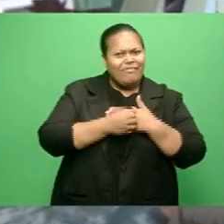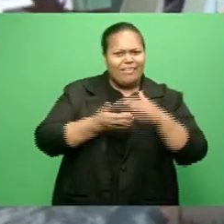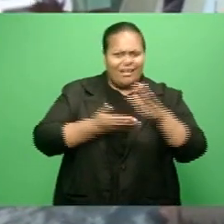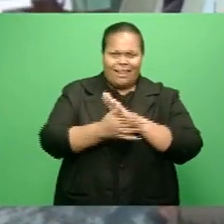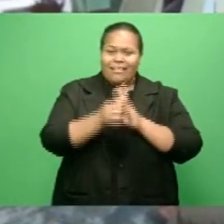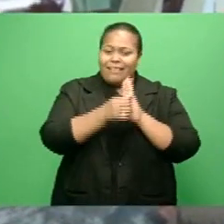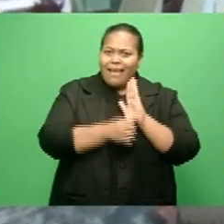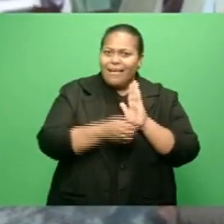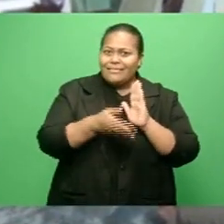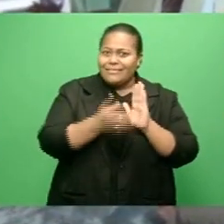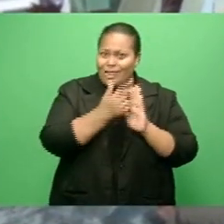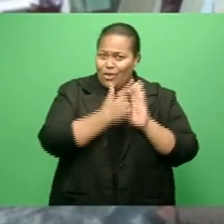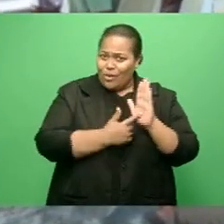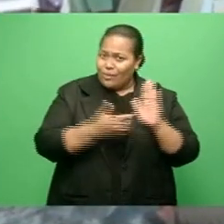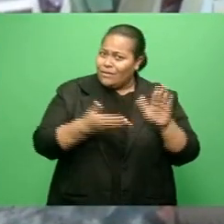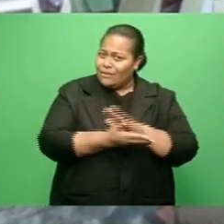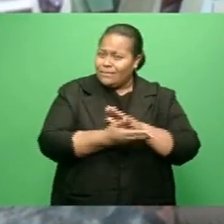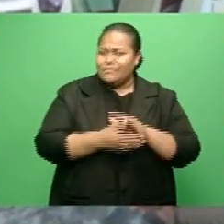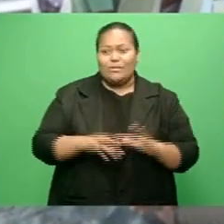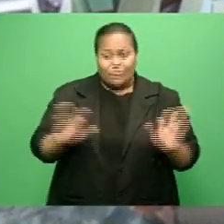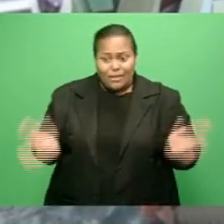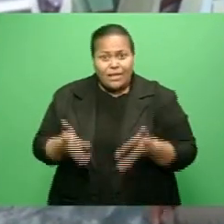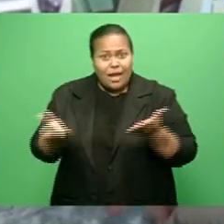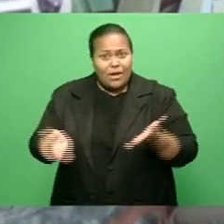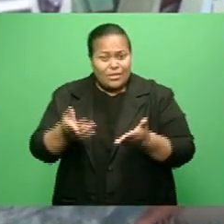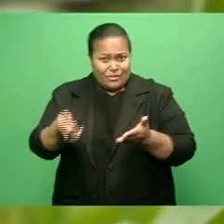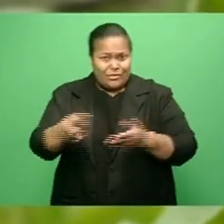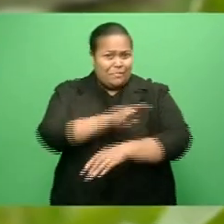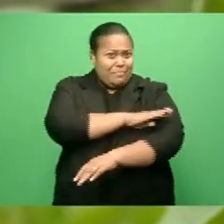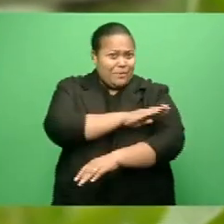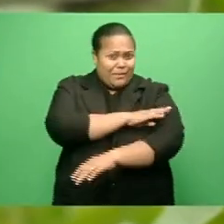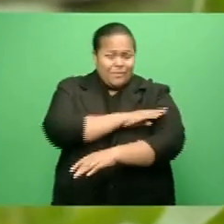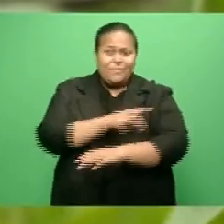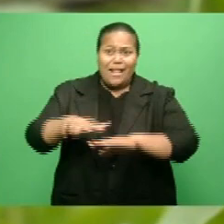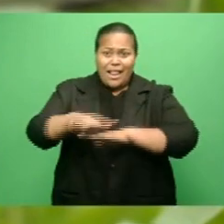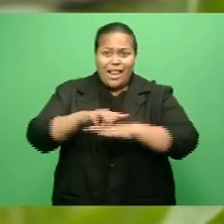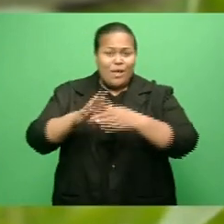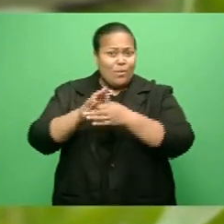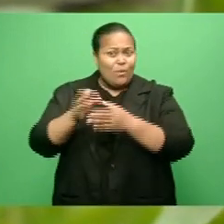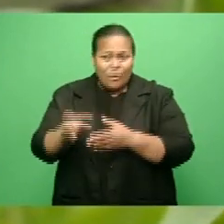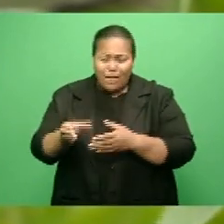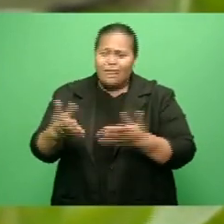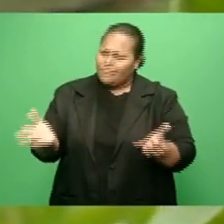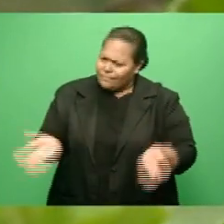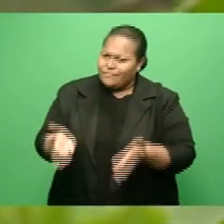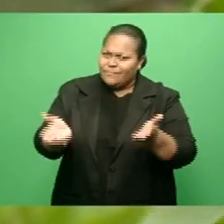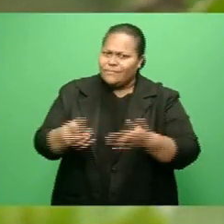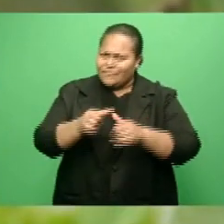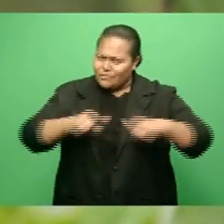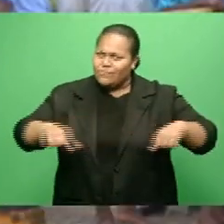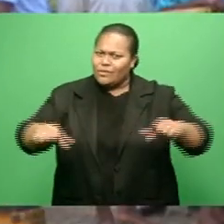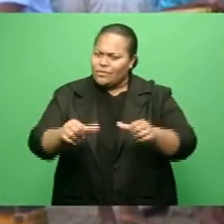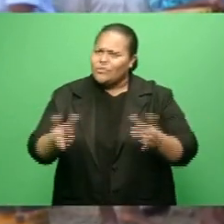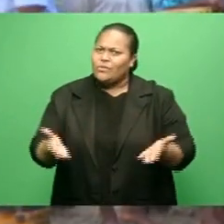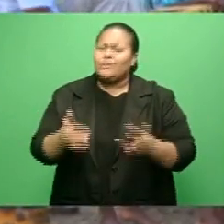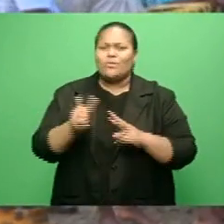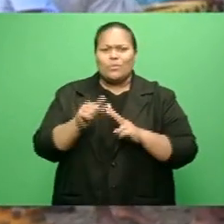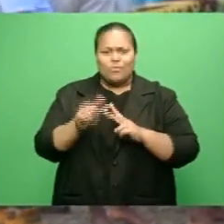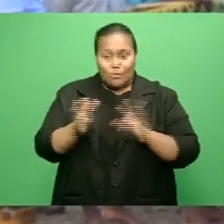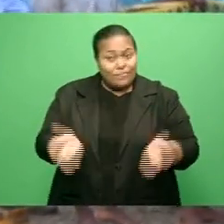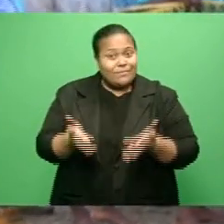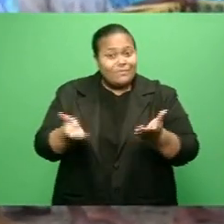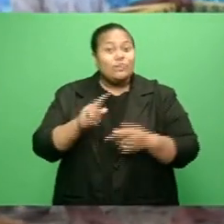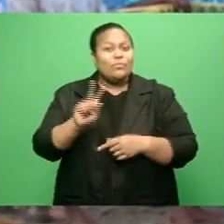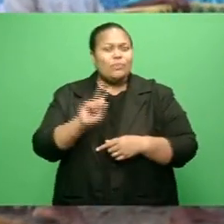Minister, whilst encouraging landowners to give up their land on lease and improve their livelihood from returns, he has also encouraged them to take advantage